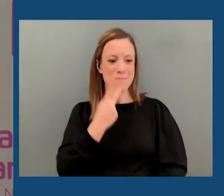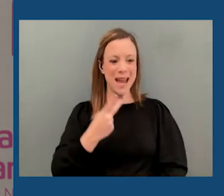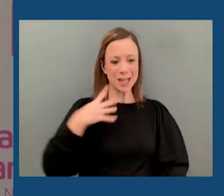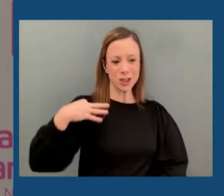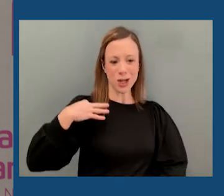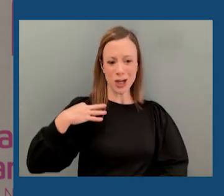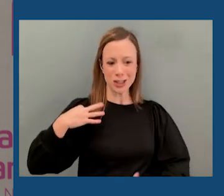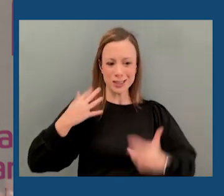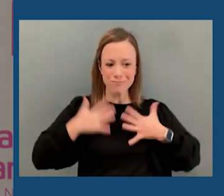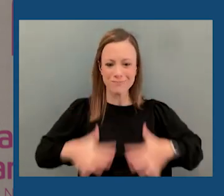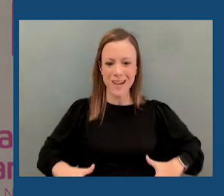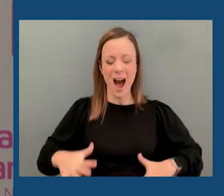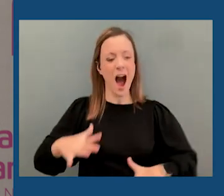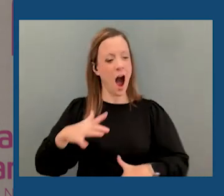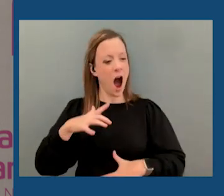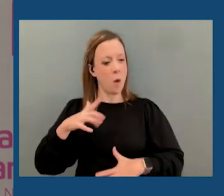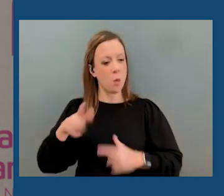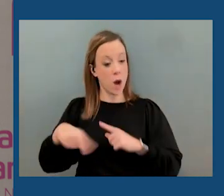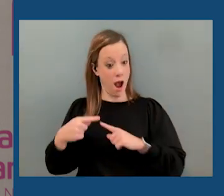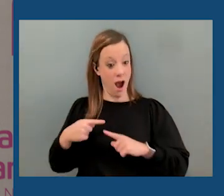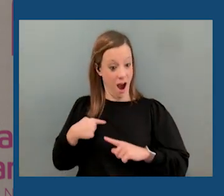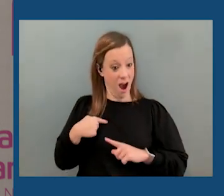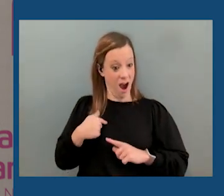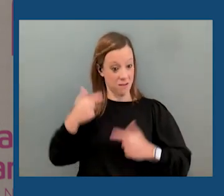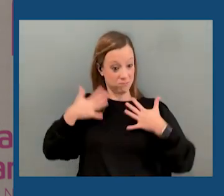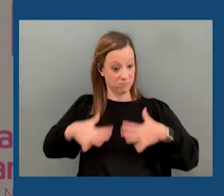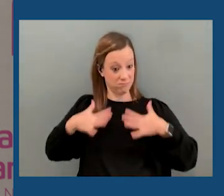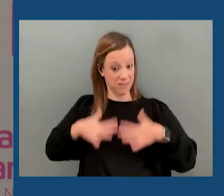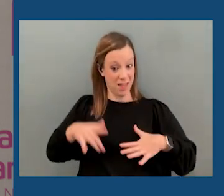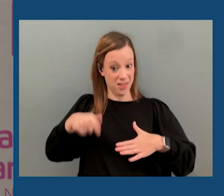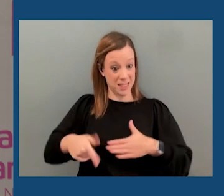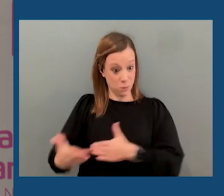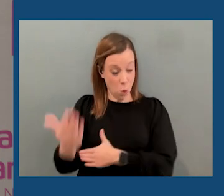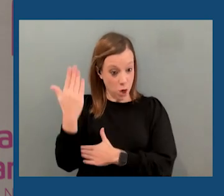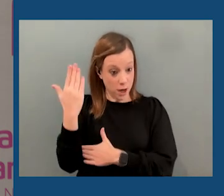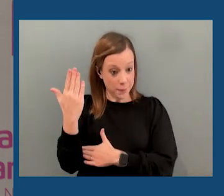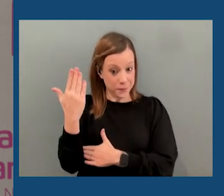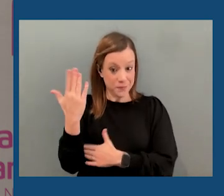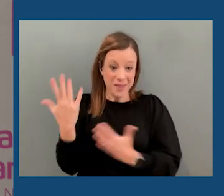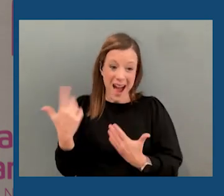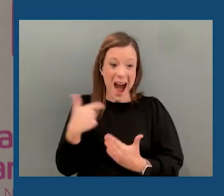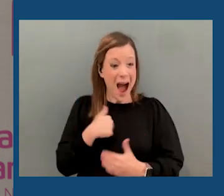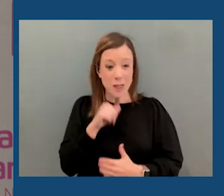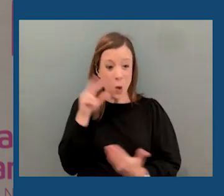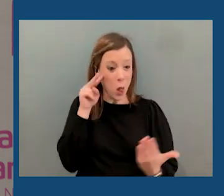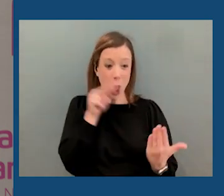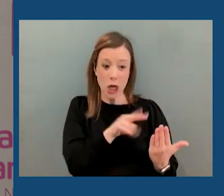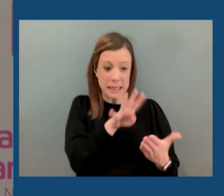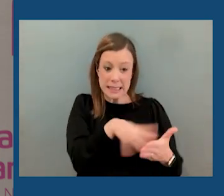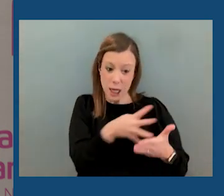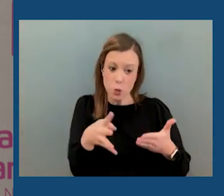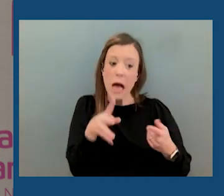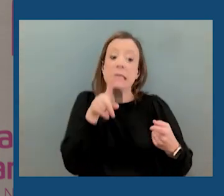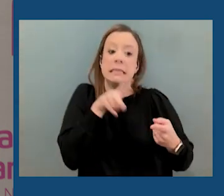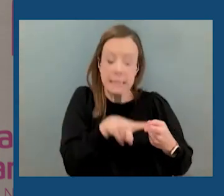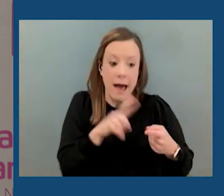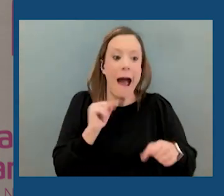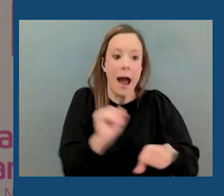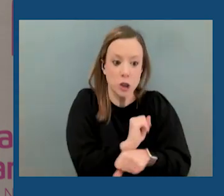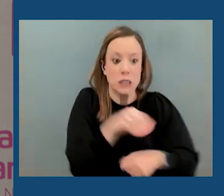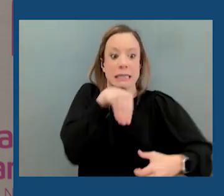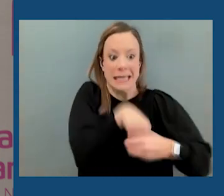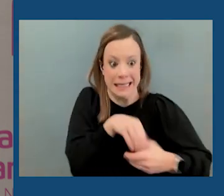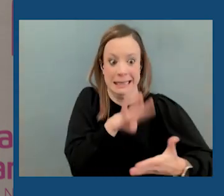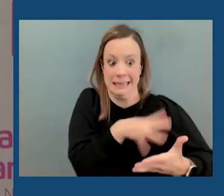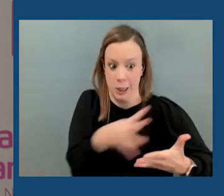got dressed this morning, and unfortunately for me, I don't look at the schedule until I'm in the middle of the schedule. But I was going to